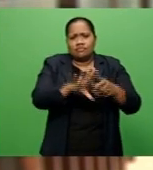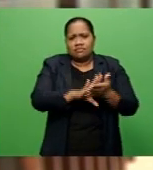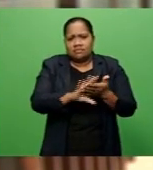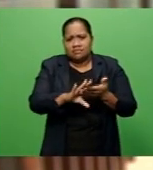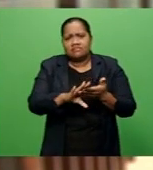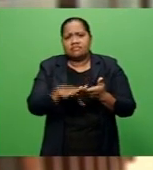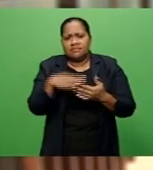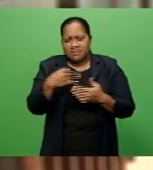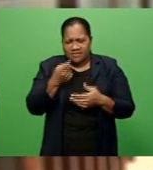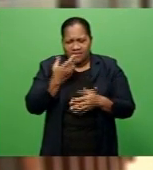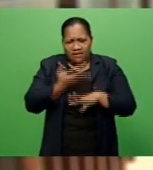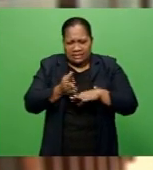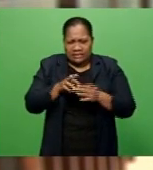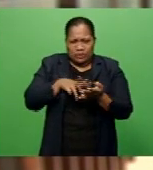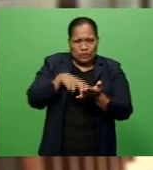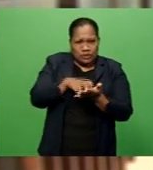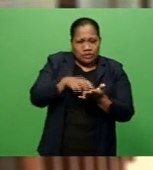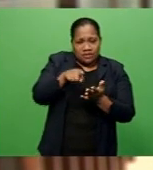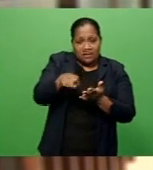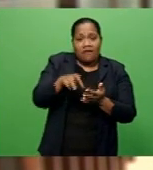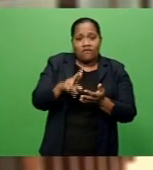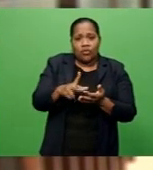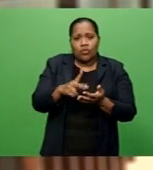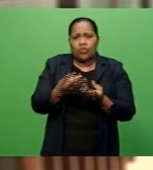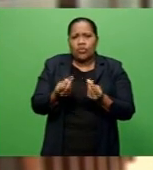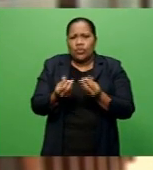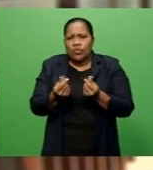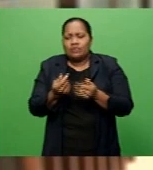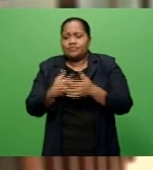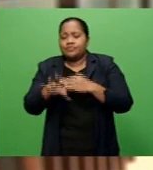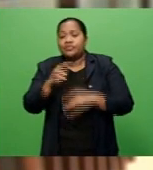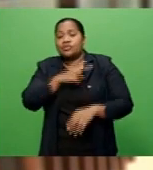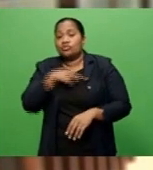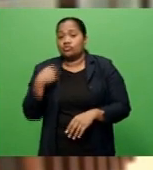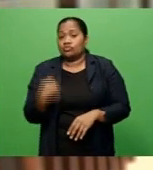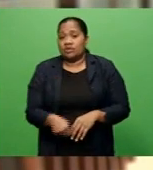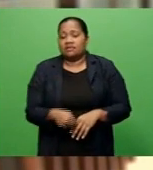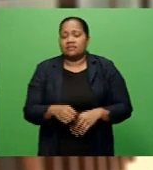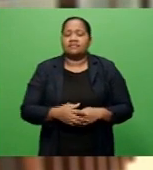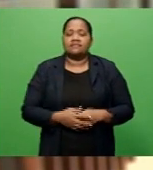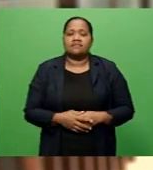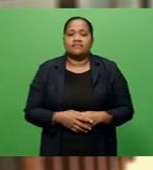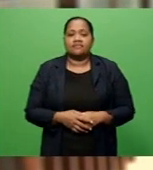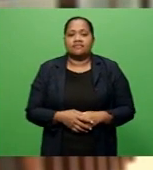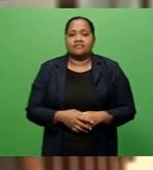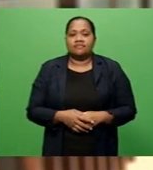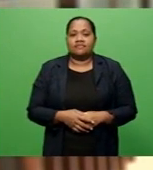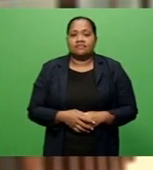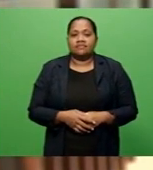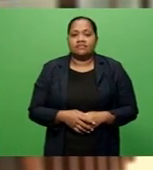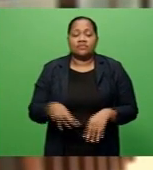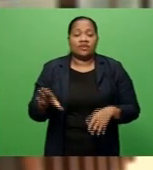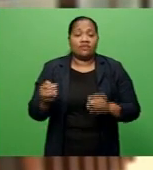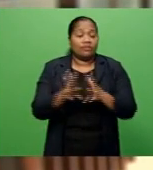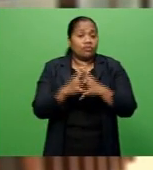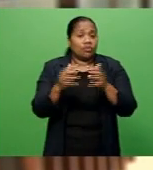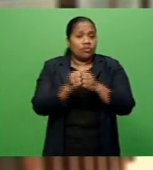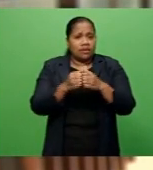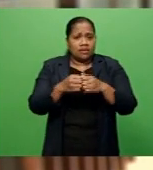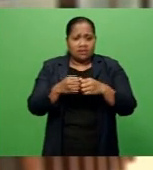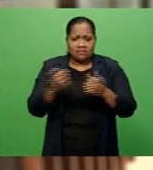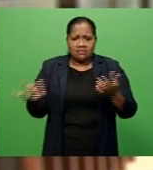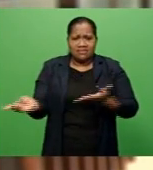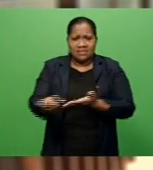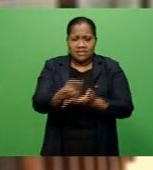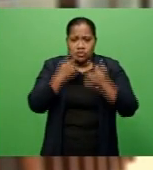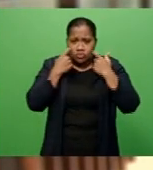of weakness in the economic recovery of China, which is a key customer for Australian commodities. Data from the weekend showed China's